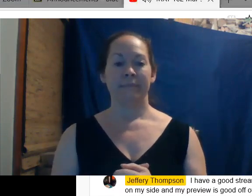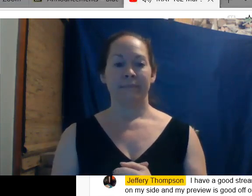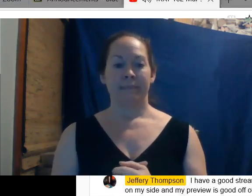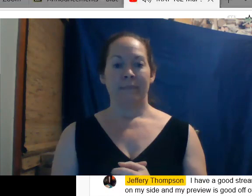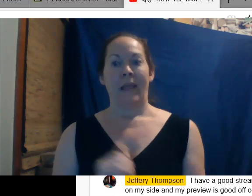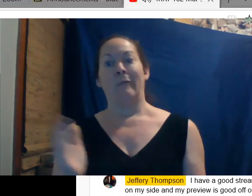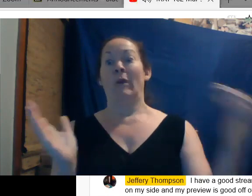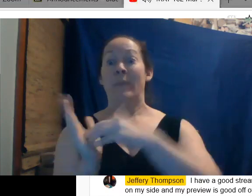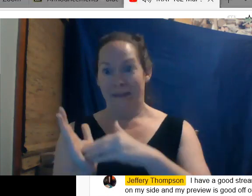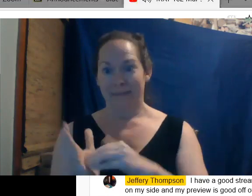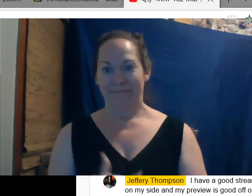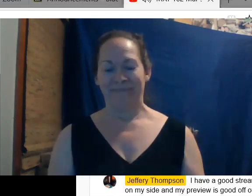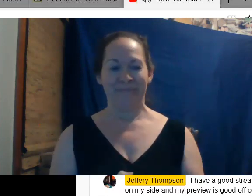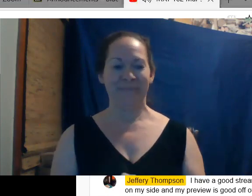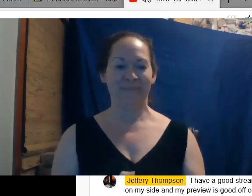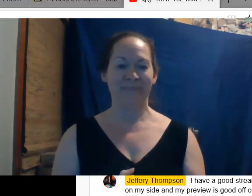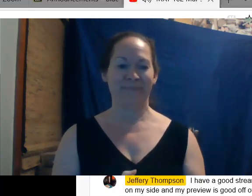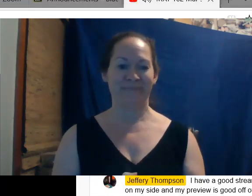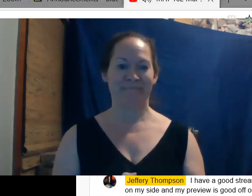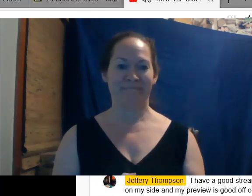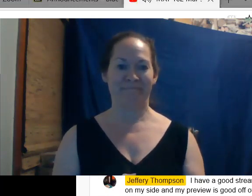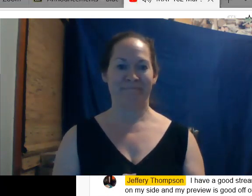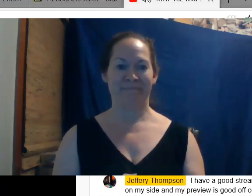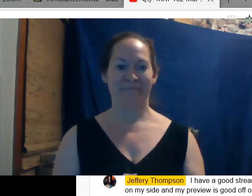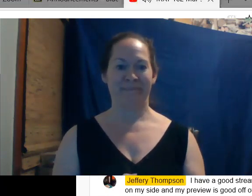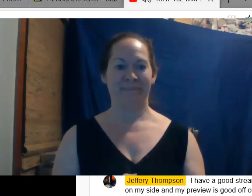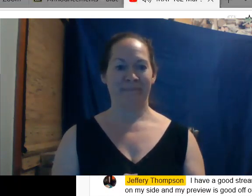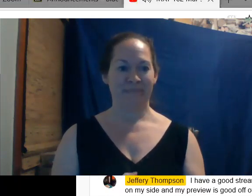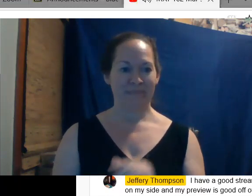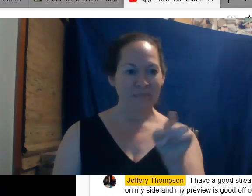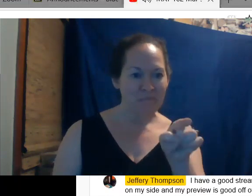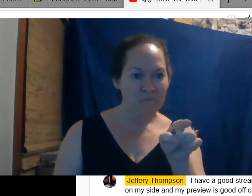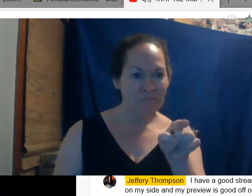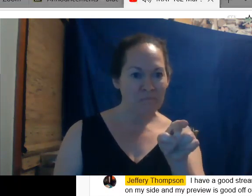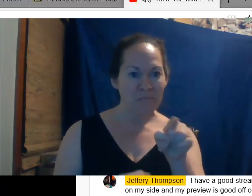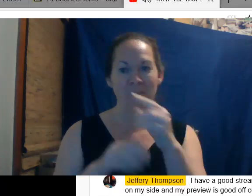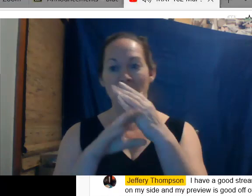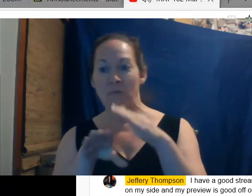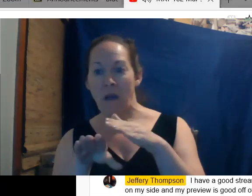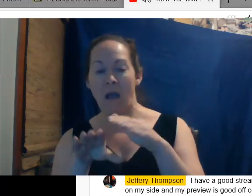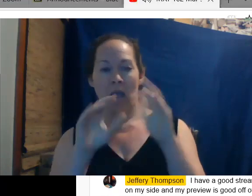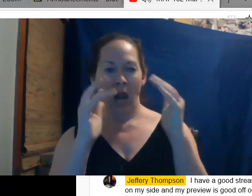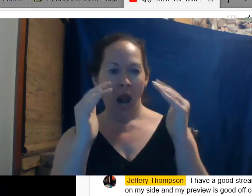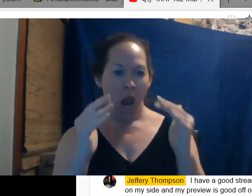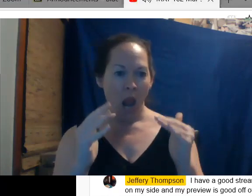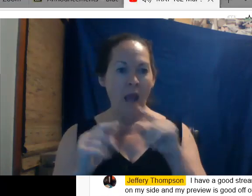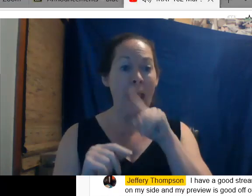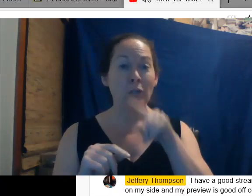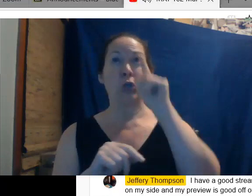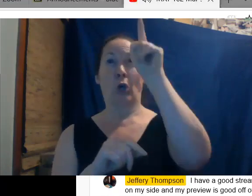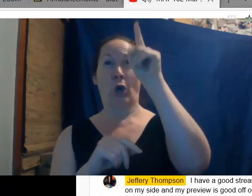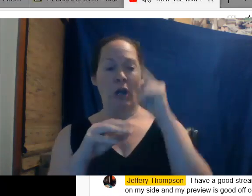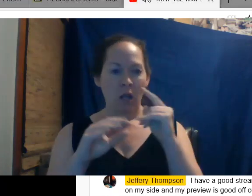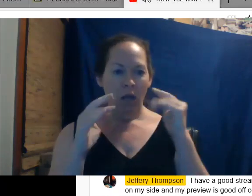and I repeat. So I'm going to do a quick jump down here. All right, I divided my leading terms. I wrote the answer above.